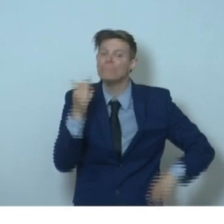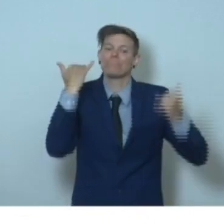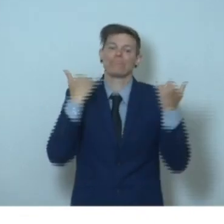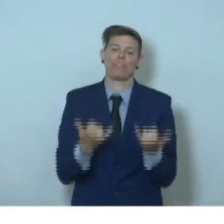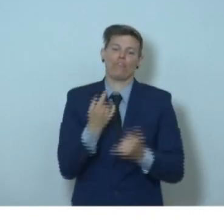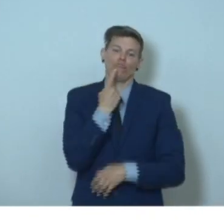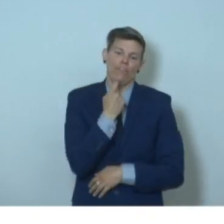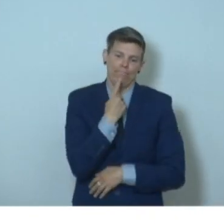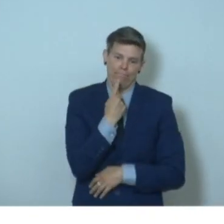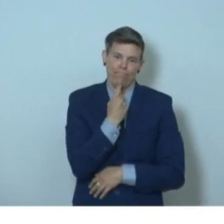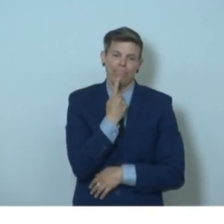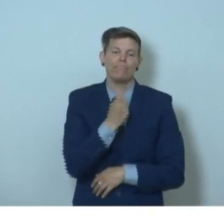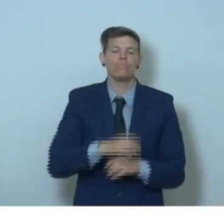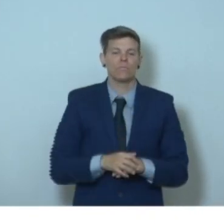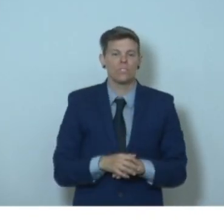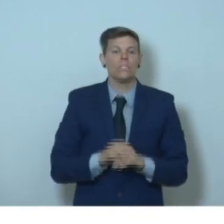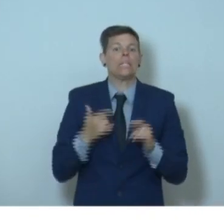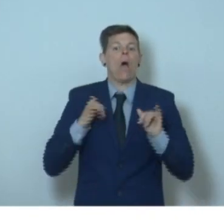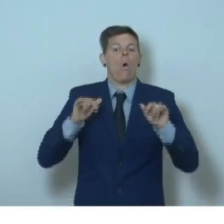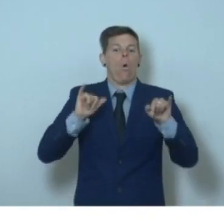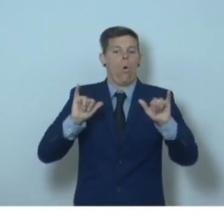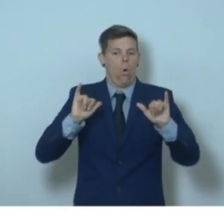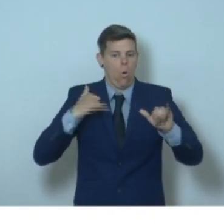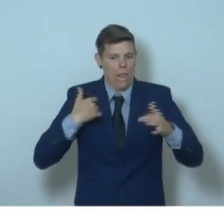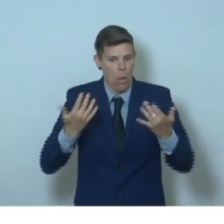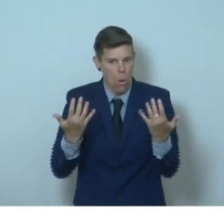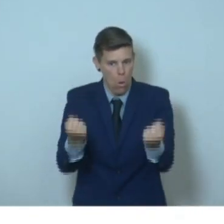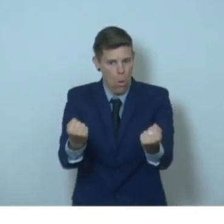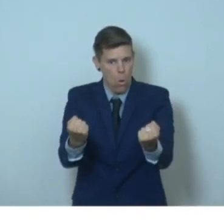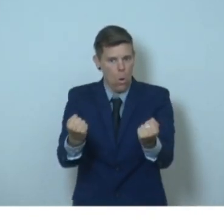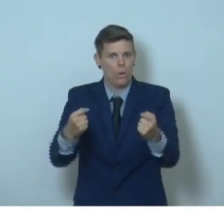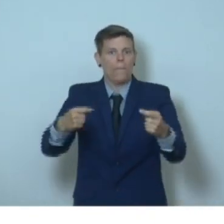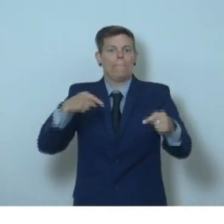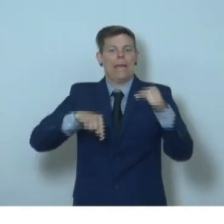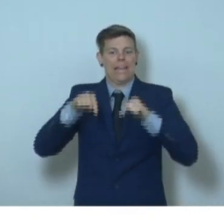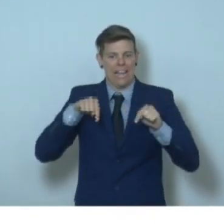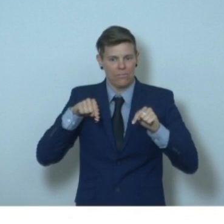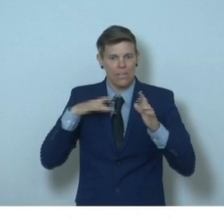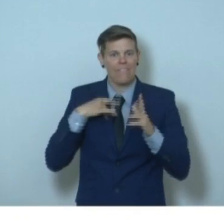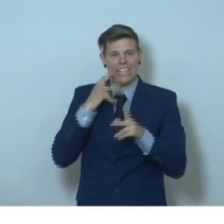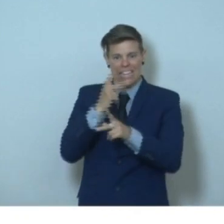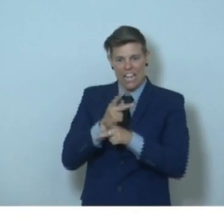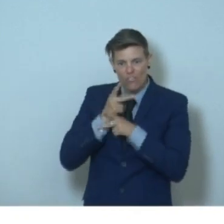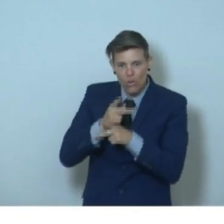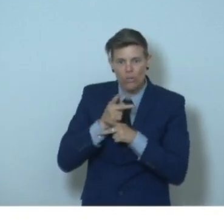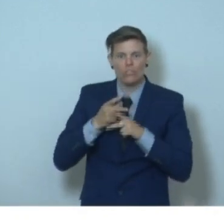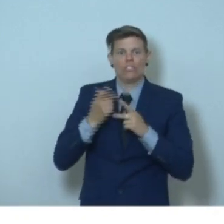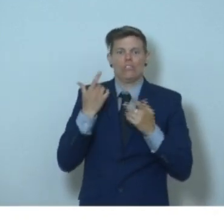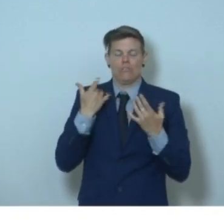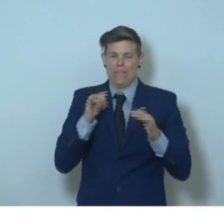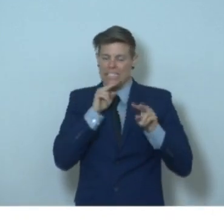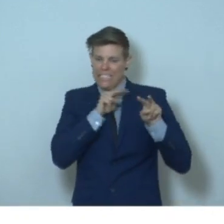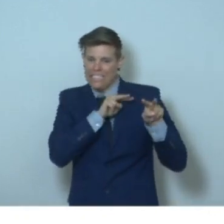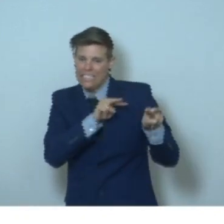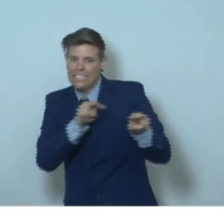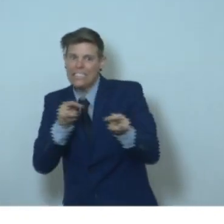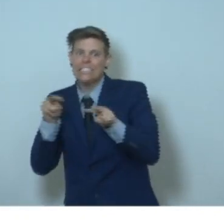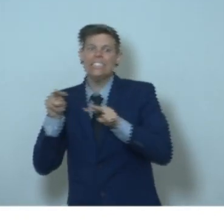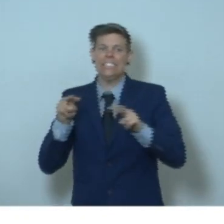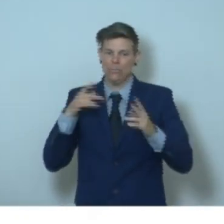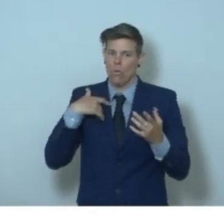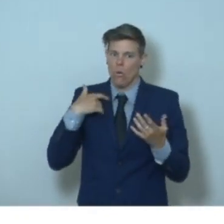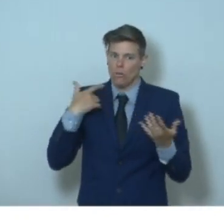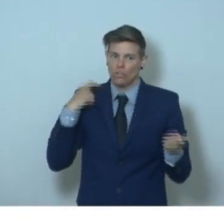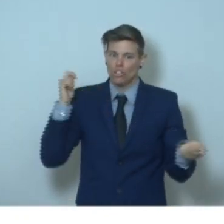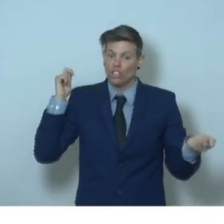a little bit of a foot on the brake, watch carefully for the next couple weeks, not much in the way of major changes in what we're doing.